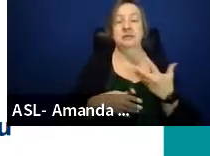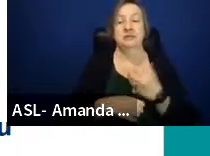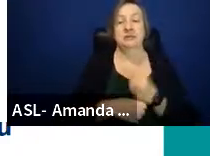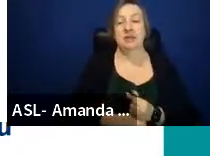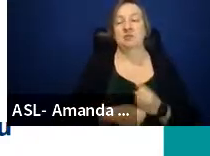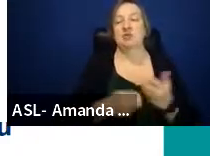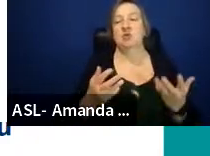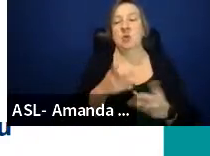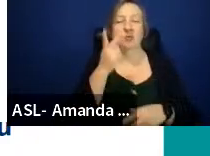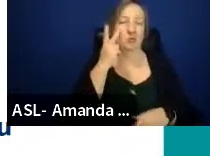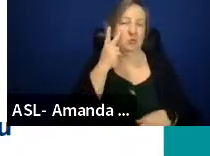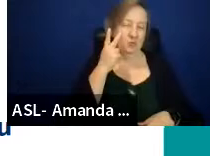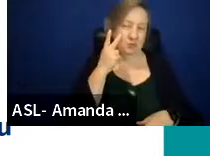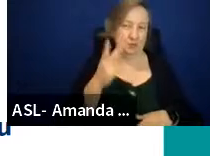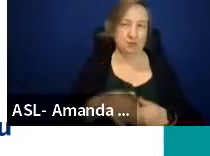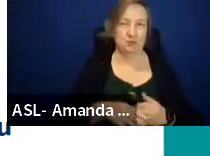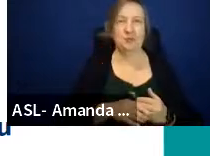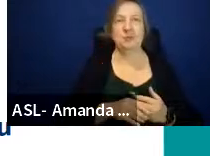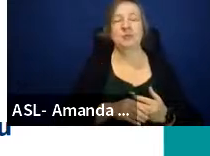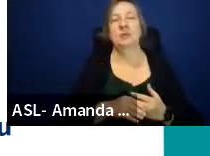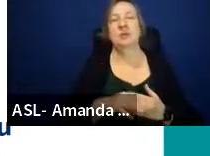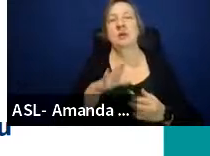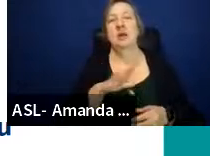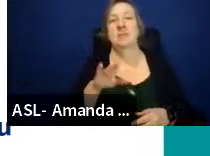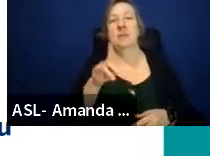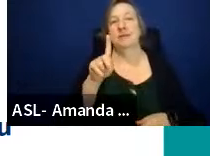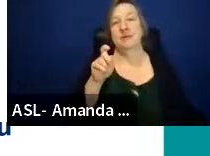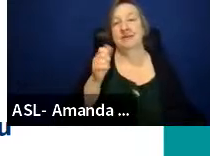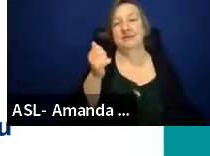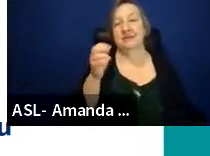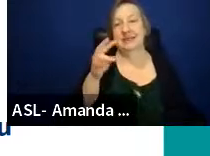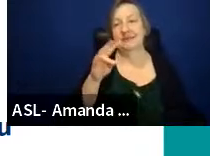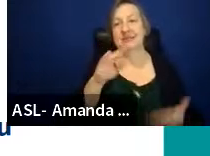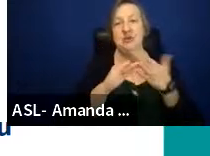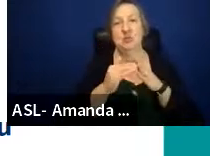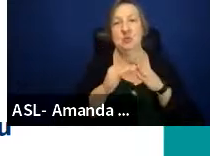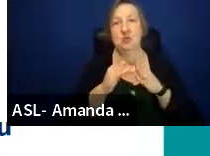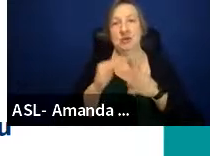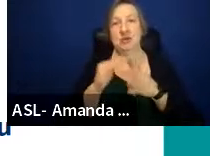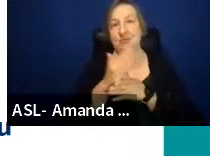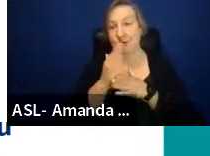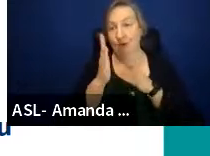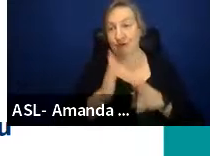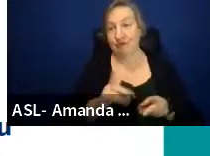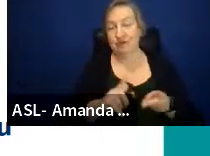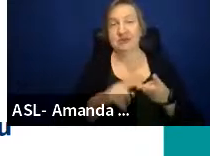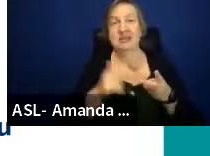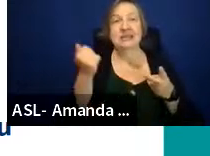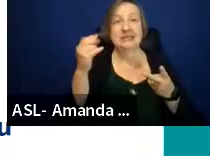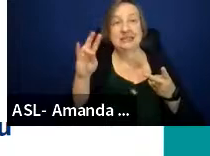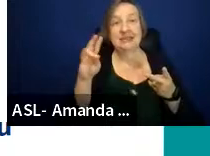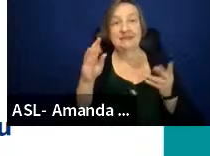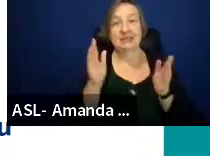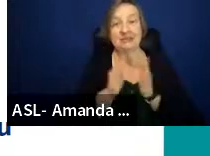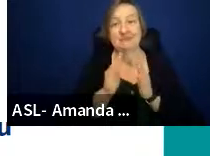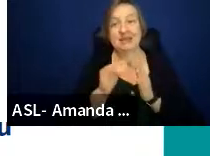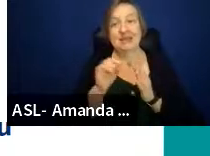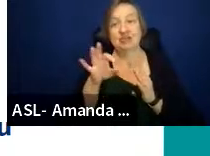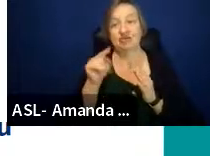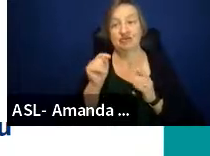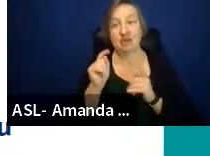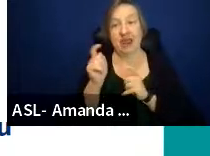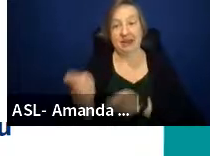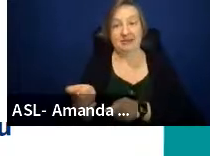things that you're going to see. So around 117 community partners, 17 mini grant recipients. Those